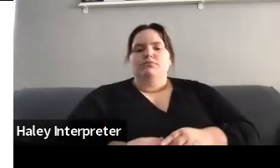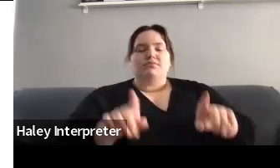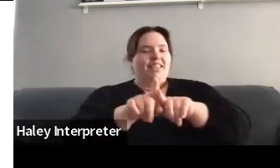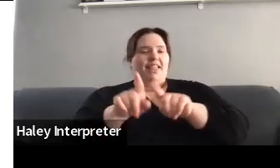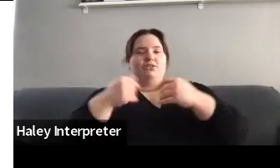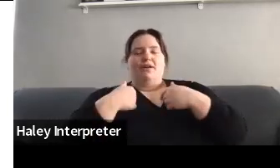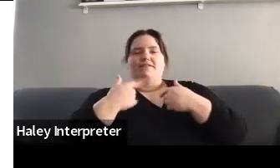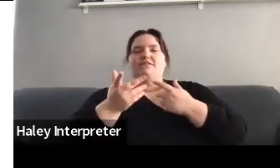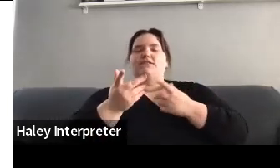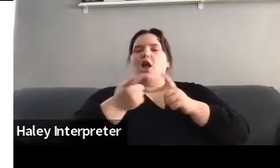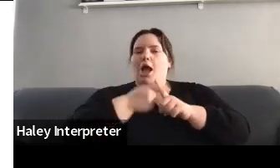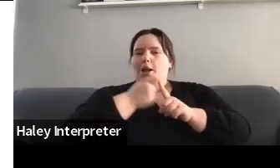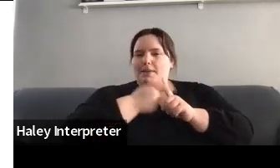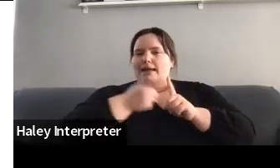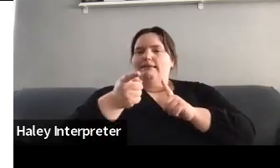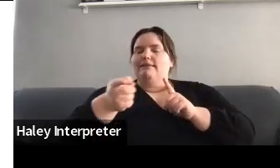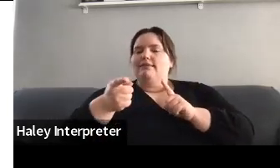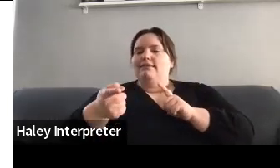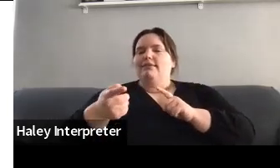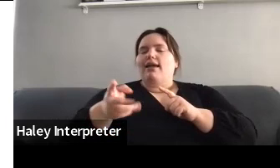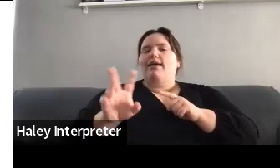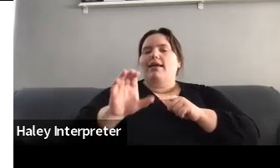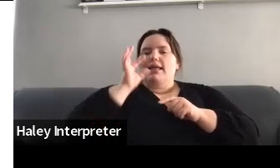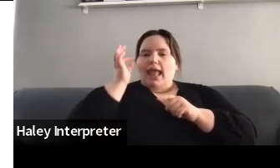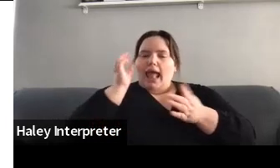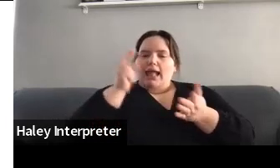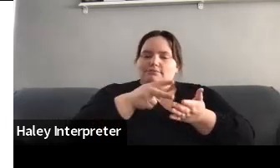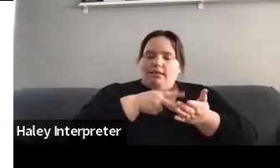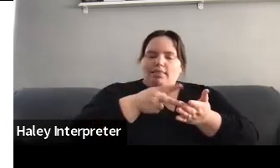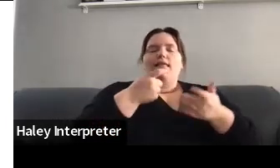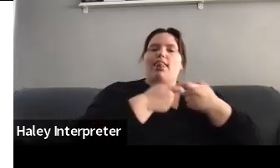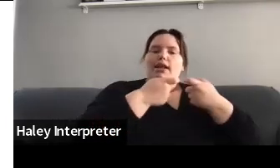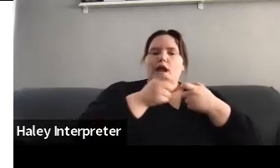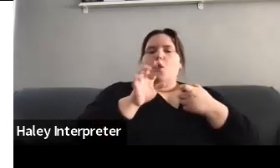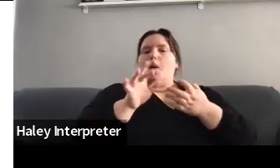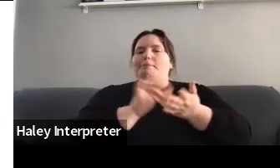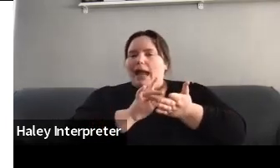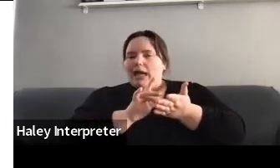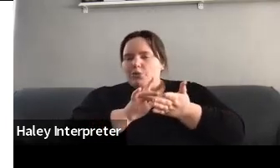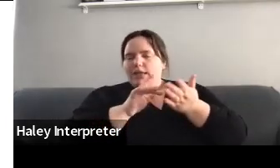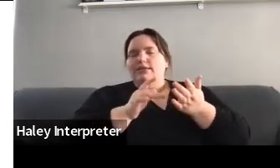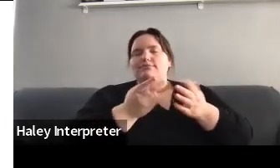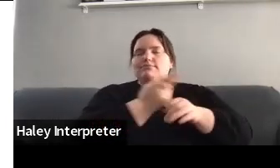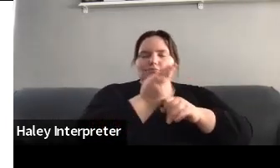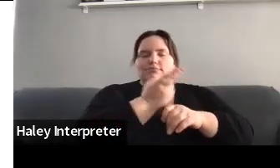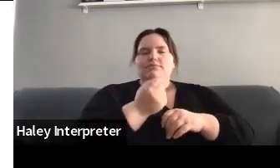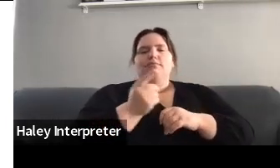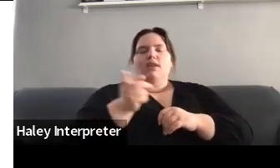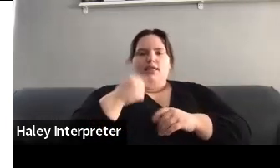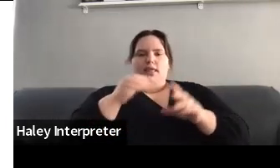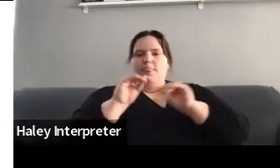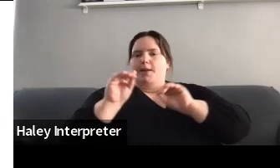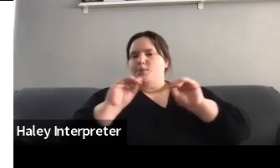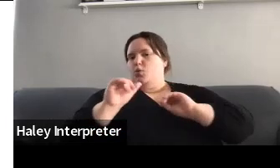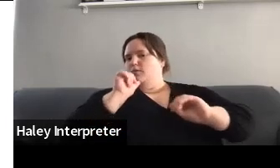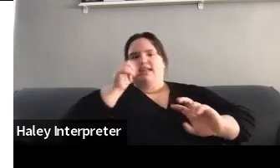dancers. So these are either electronic or battery operated, and they move in unpredictable